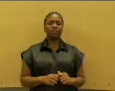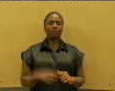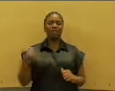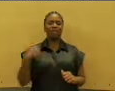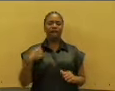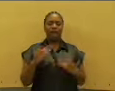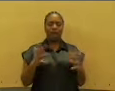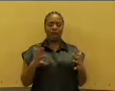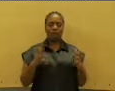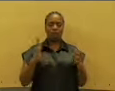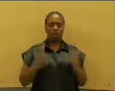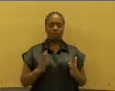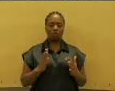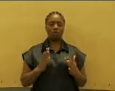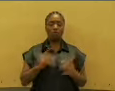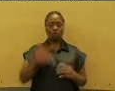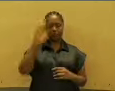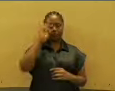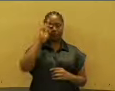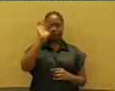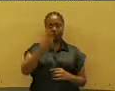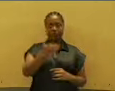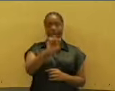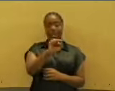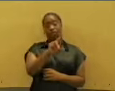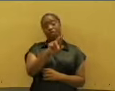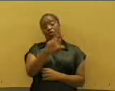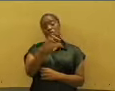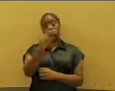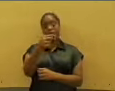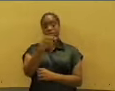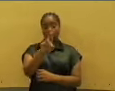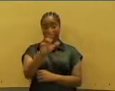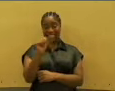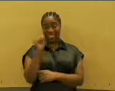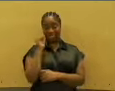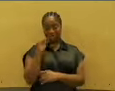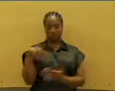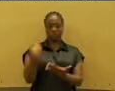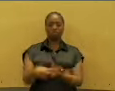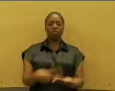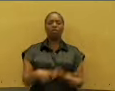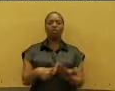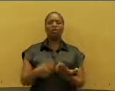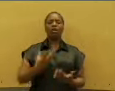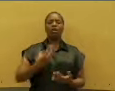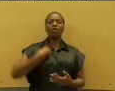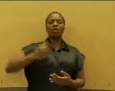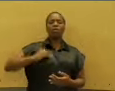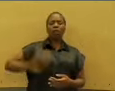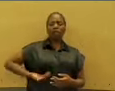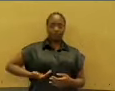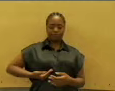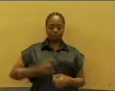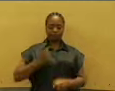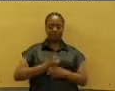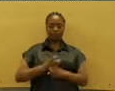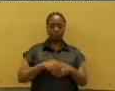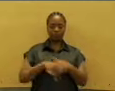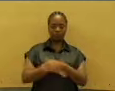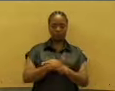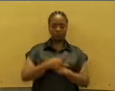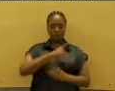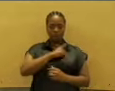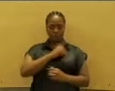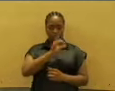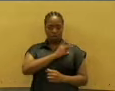humiliation aspect, it reminds me of the SRHR conversation we had yesterday, where young women will not go to a facility for the fear of